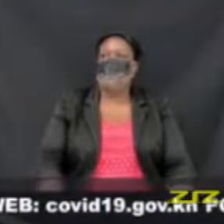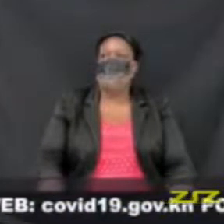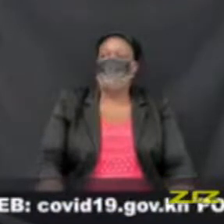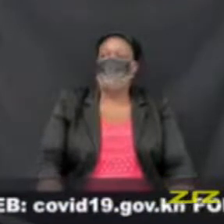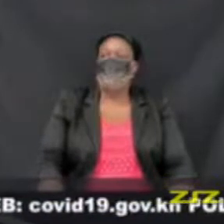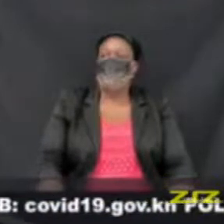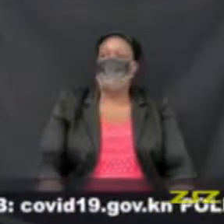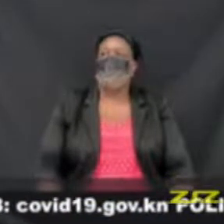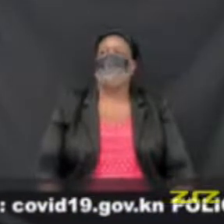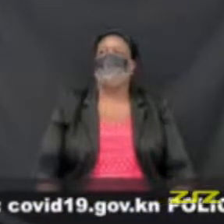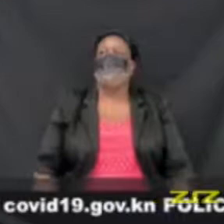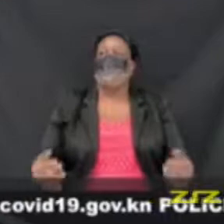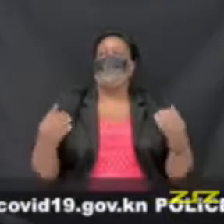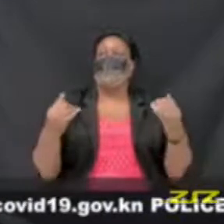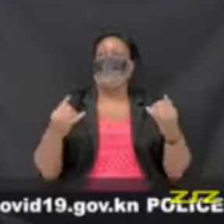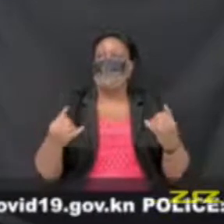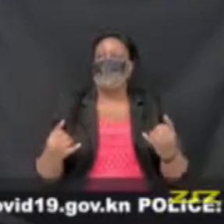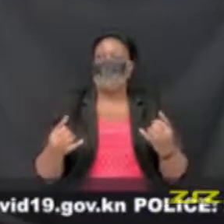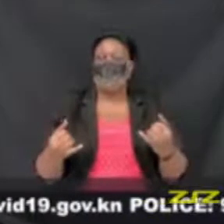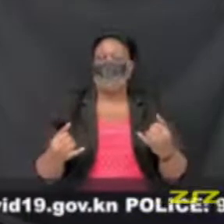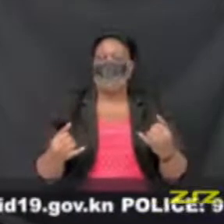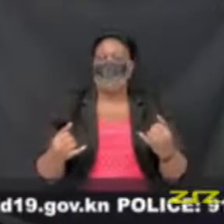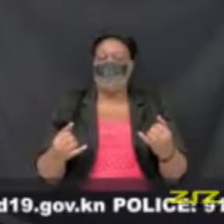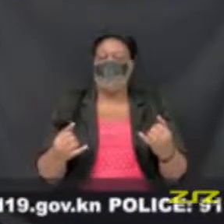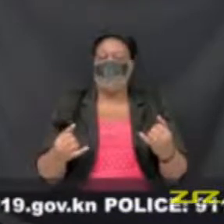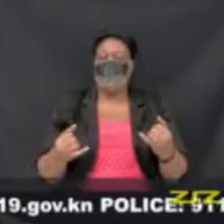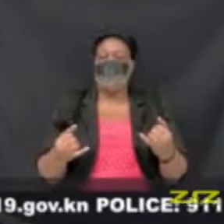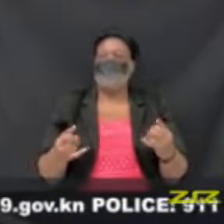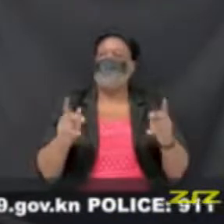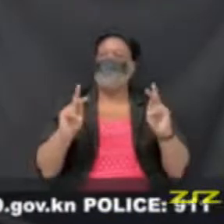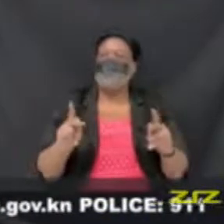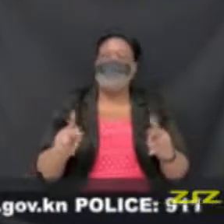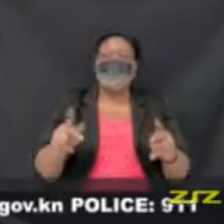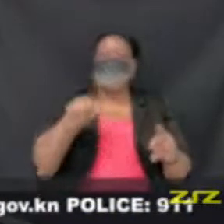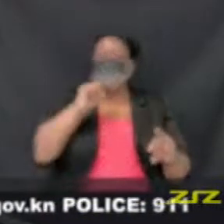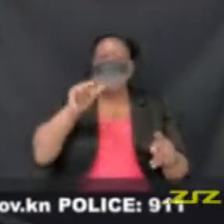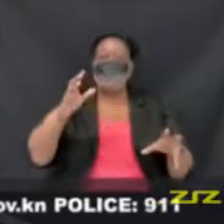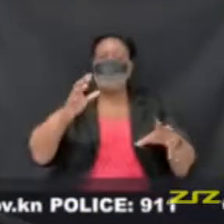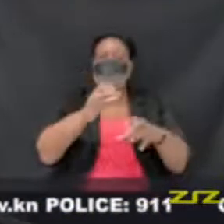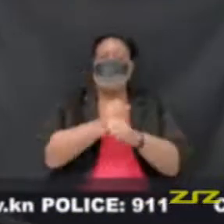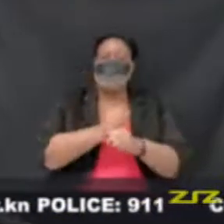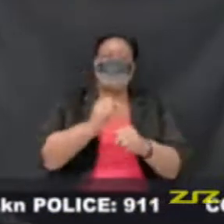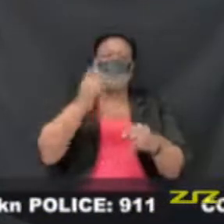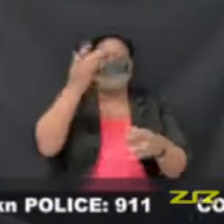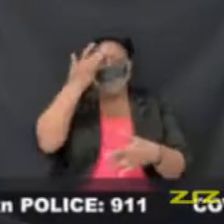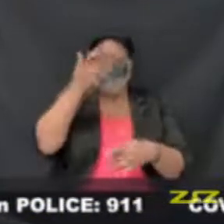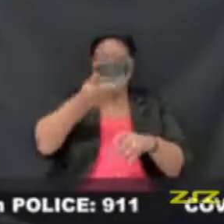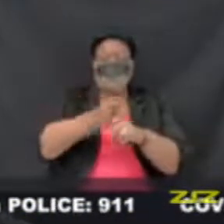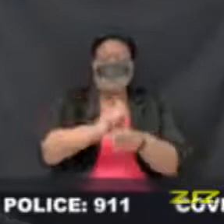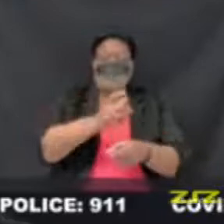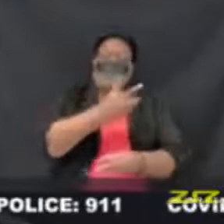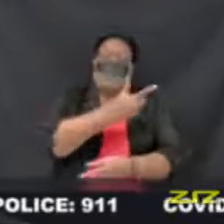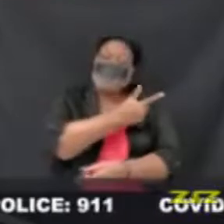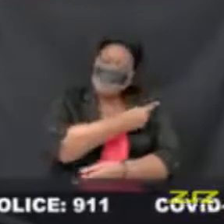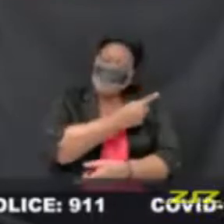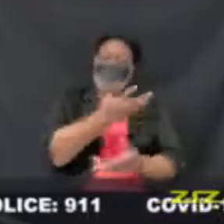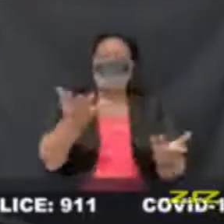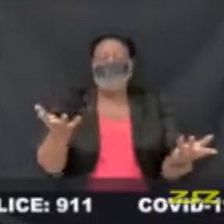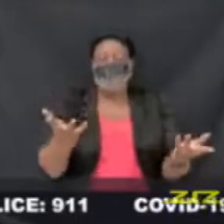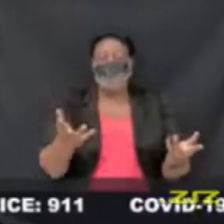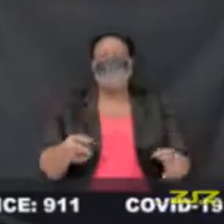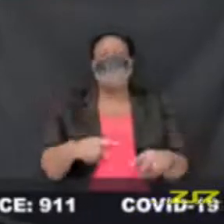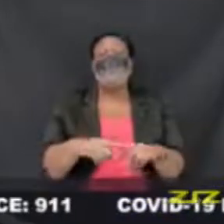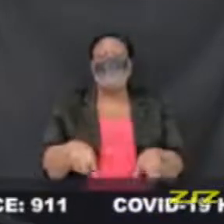And the side effects documented from the vaccine, they are very, very minimal, but hundreds of thousands of